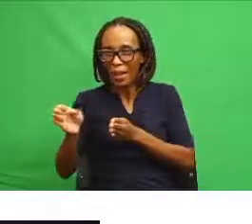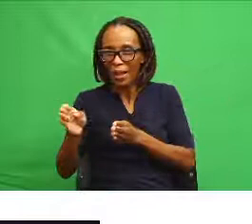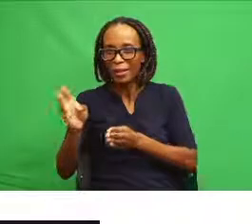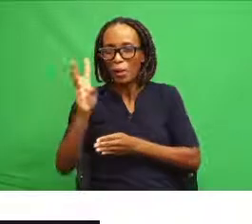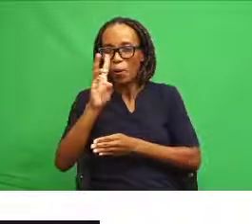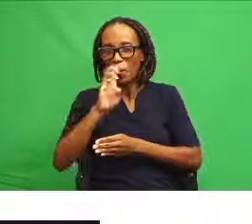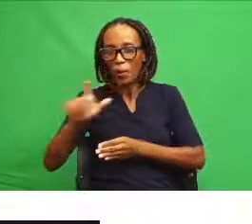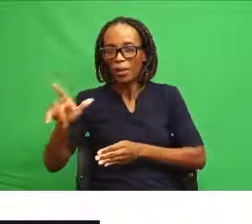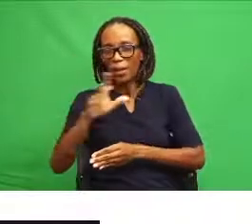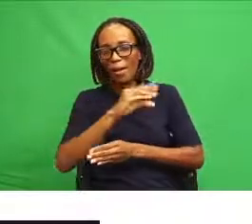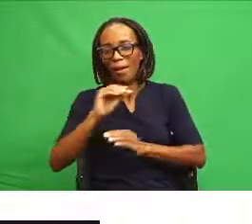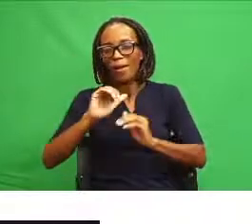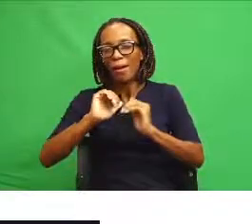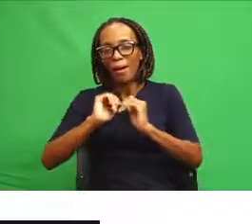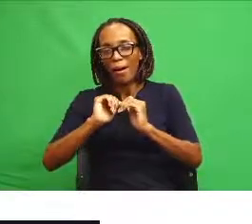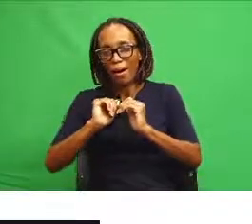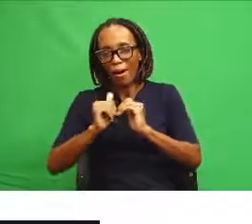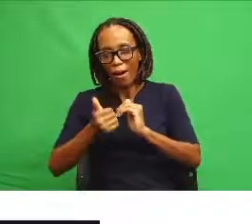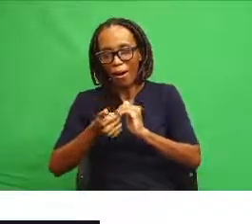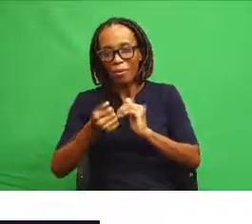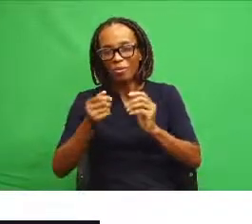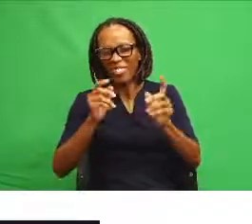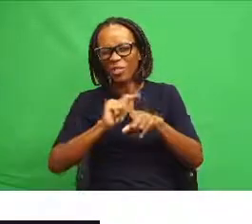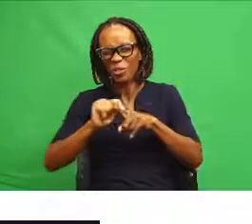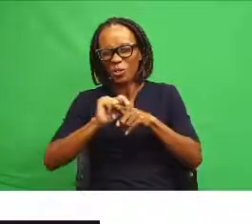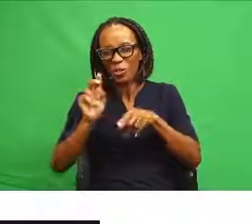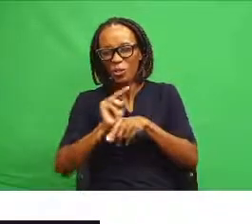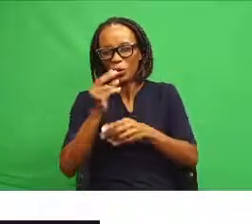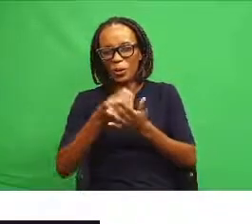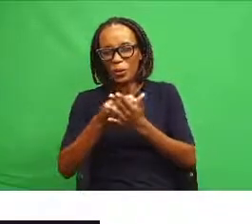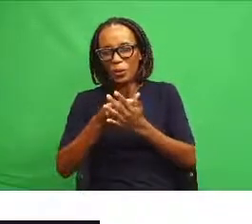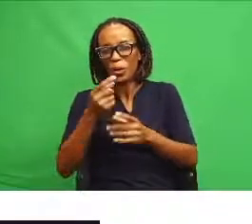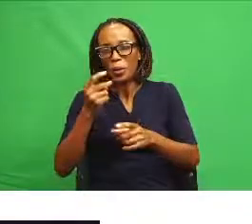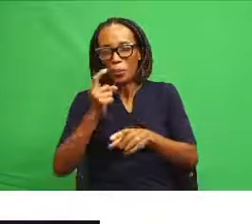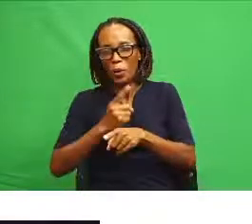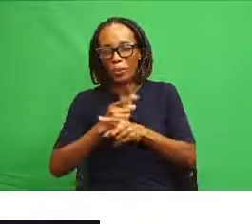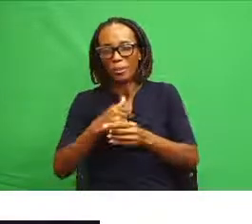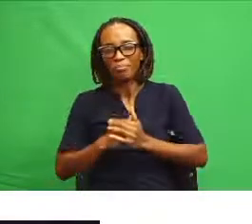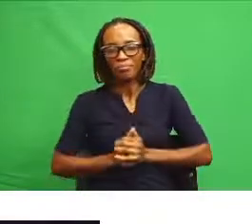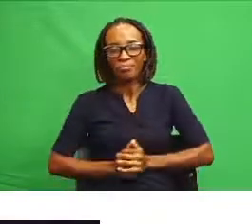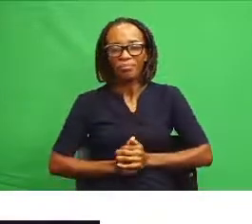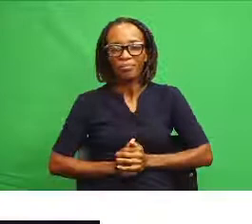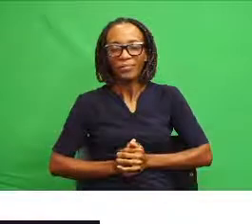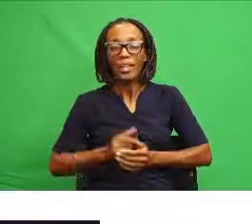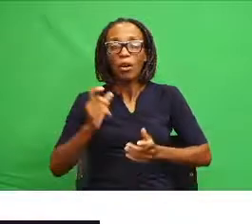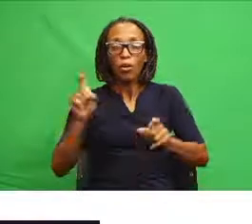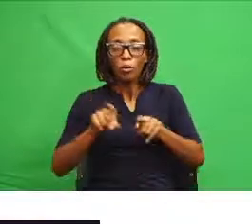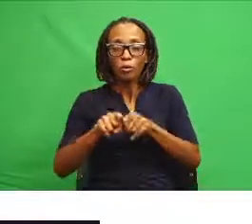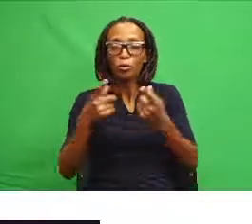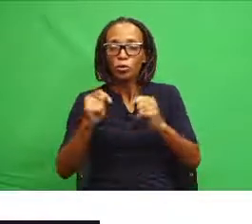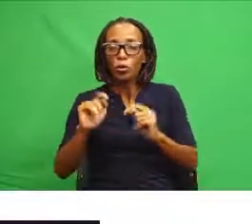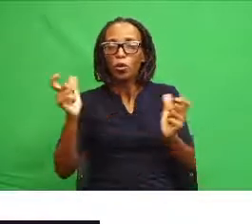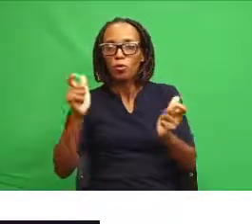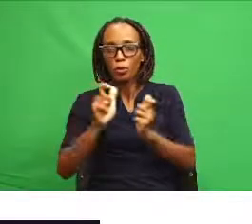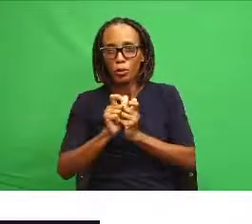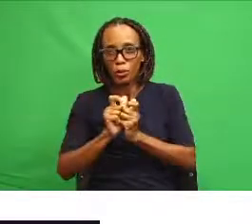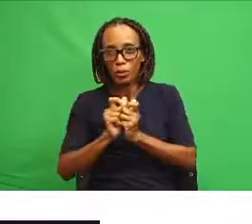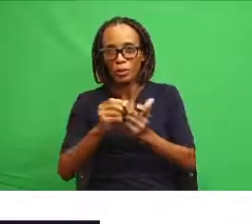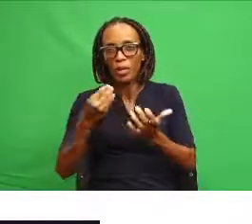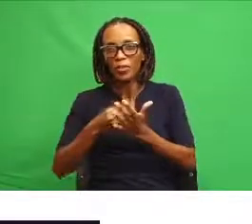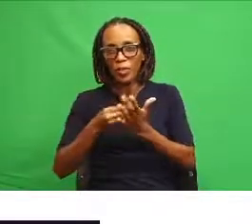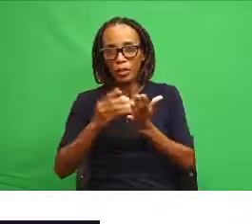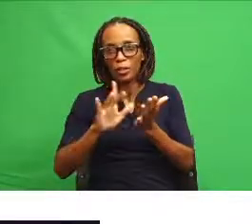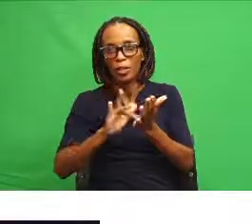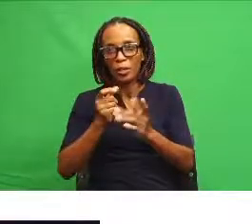a platform whereby education and awareness of elder financial abuse in TNT can be emphasized,